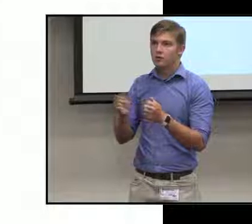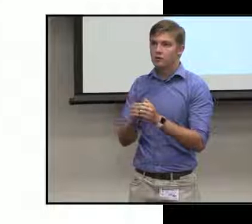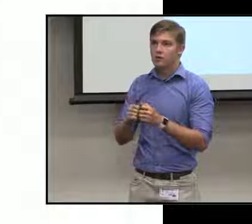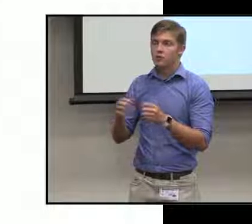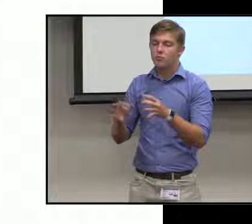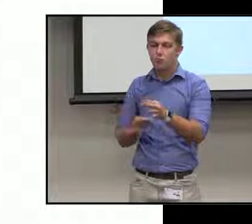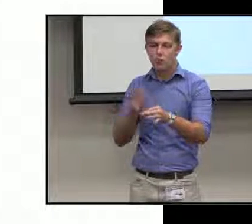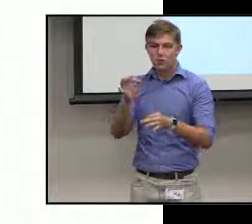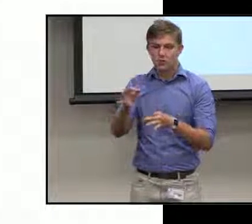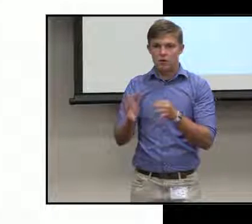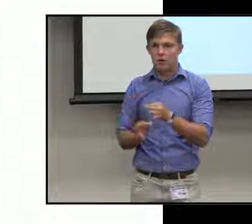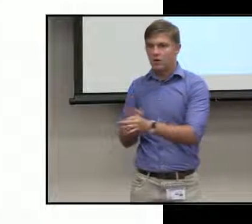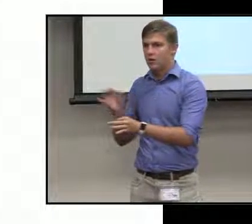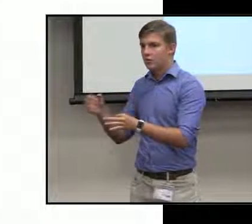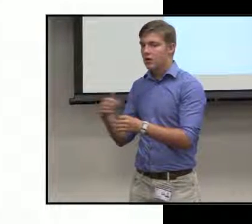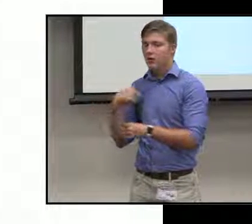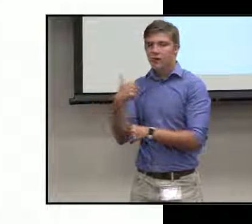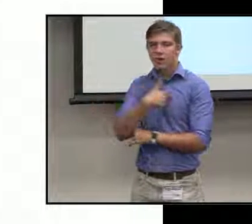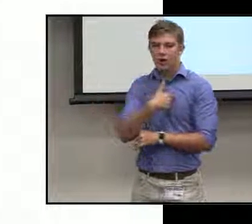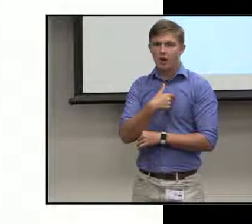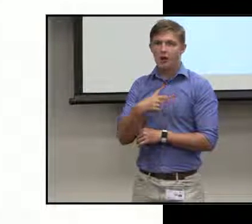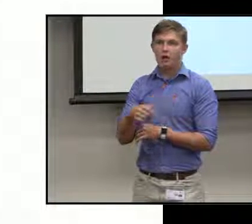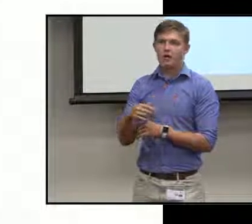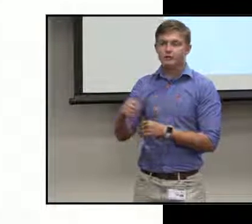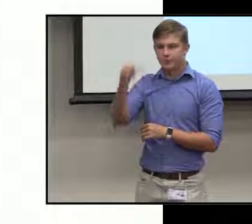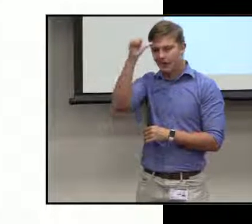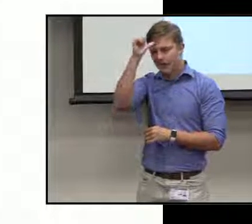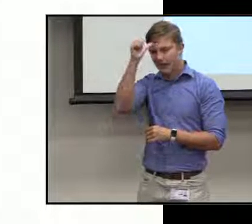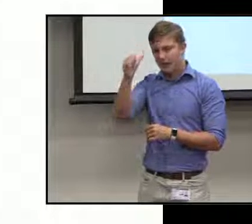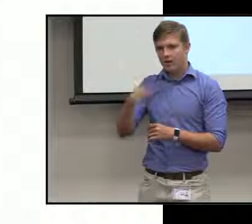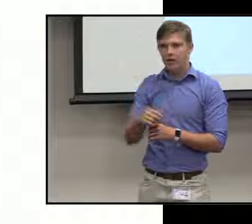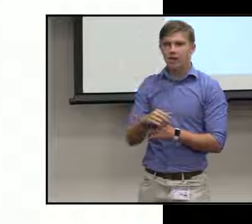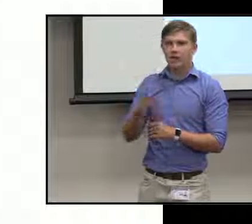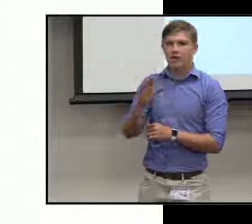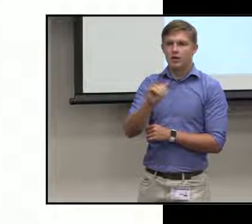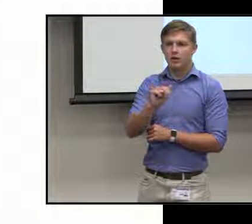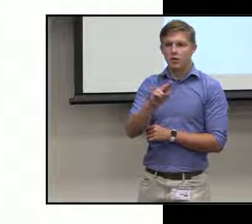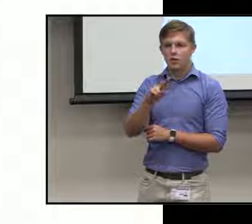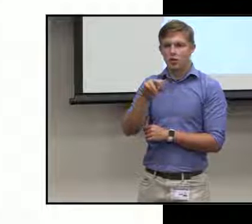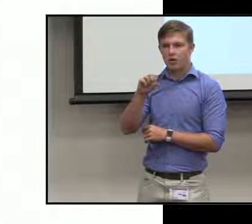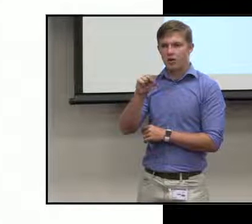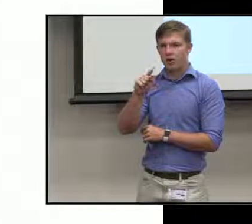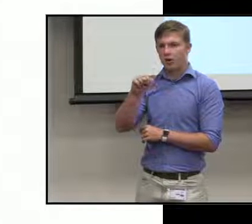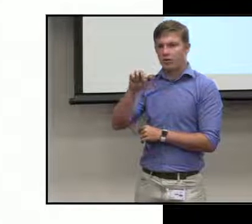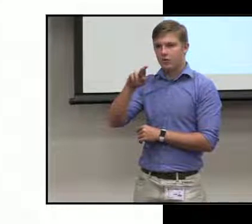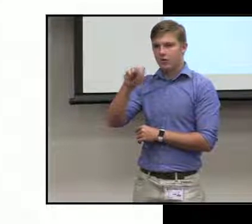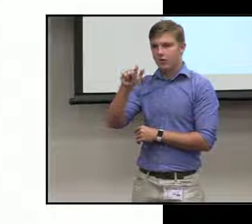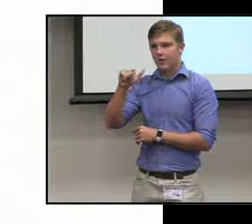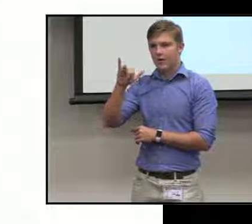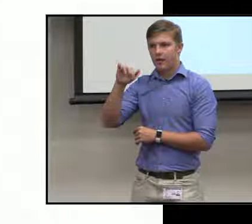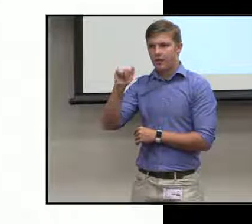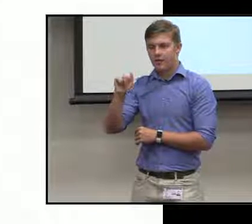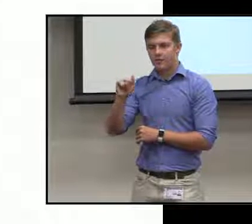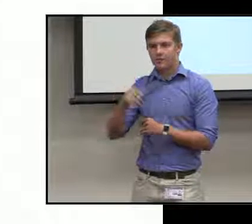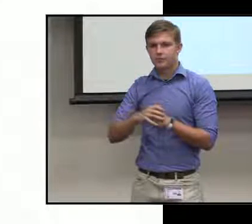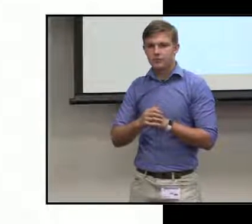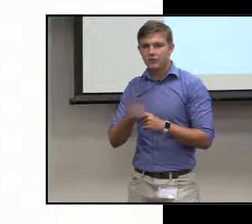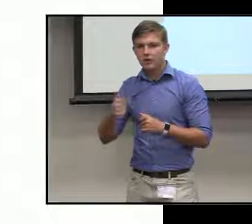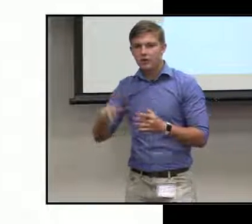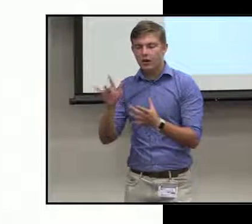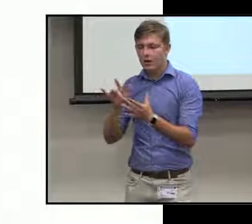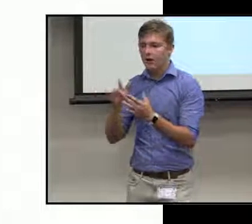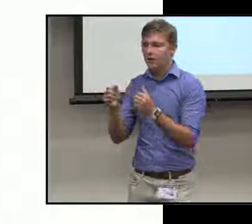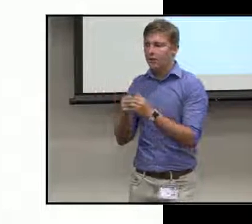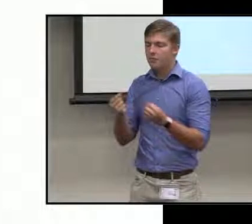and Australia and India and other parts. So they're in touch with a lot of different nations.